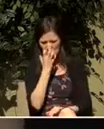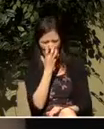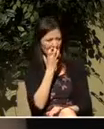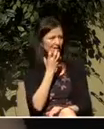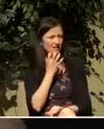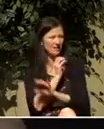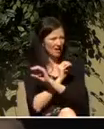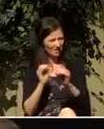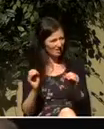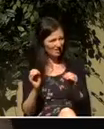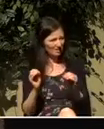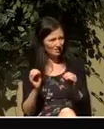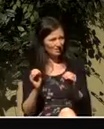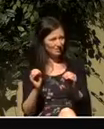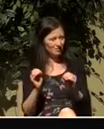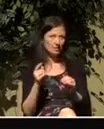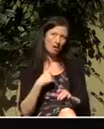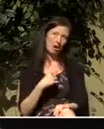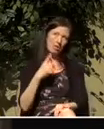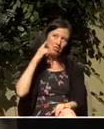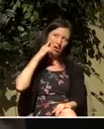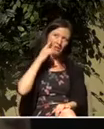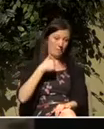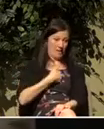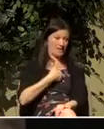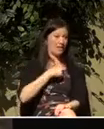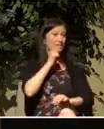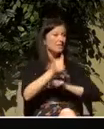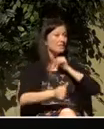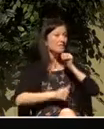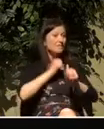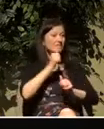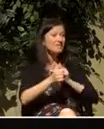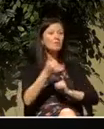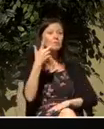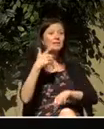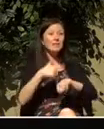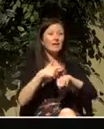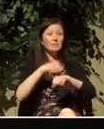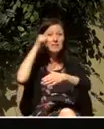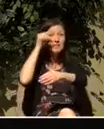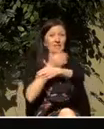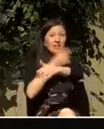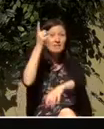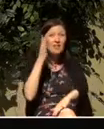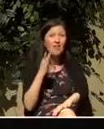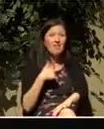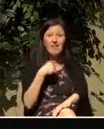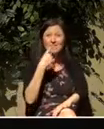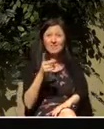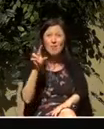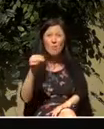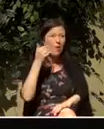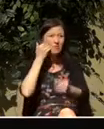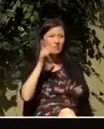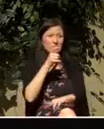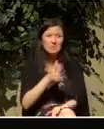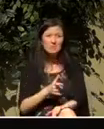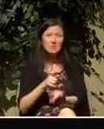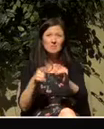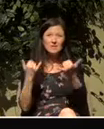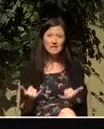You'd have thought because I denied him, the very Son of God, that he would now deny